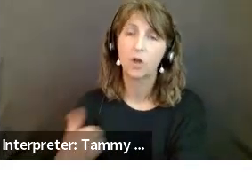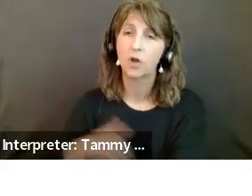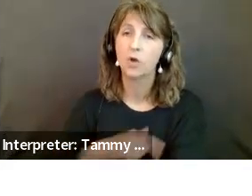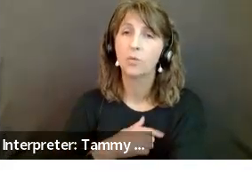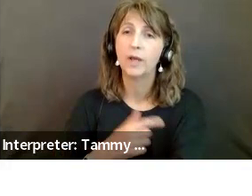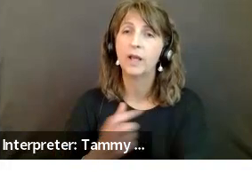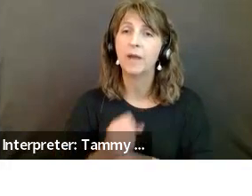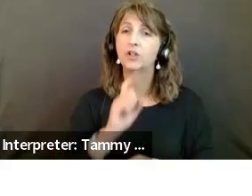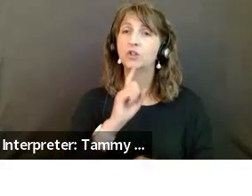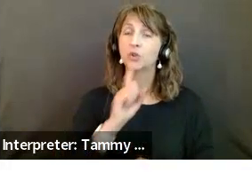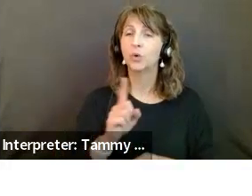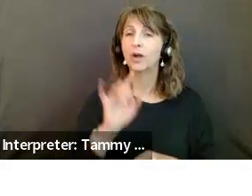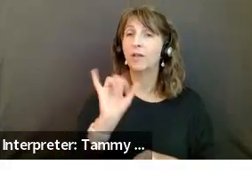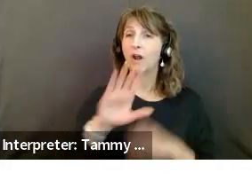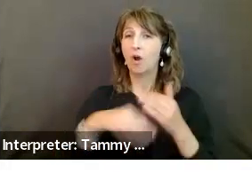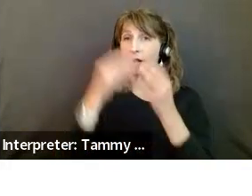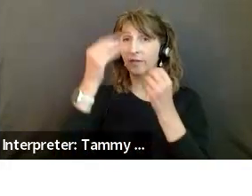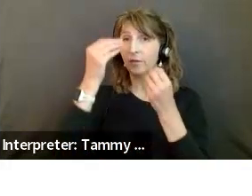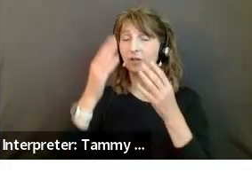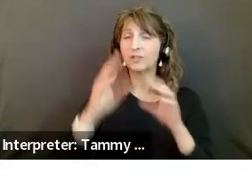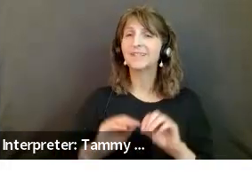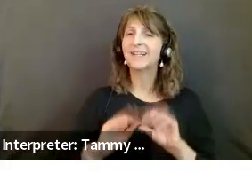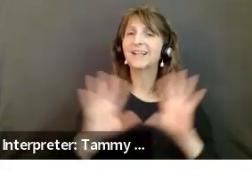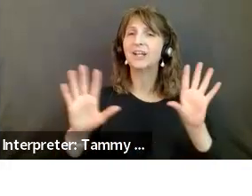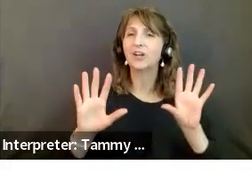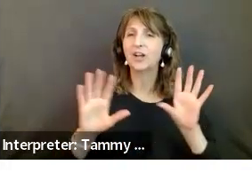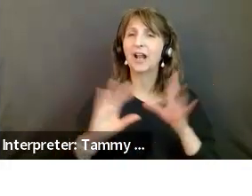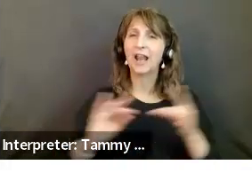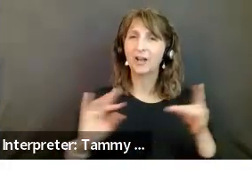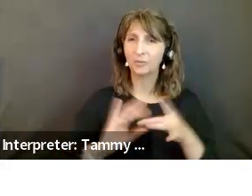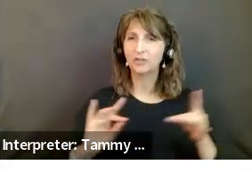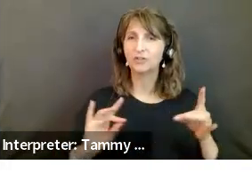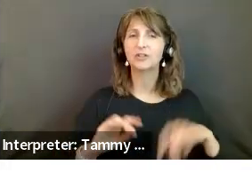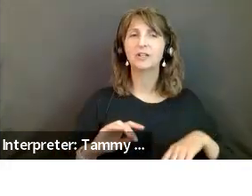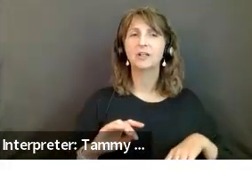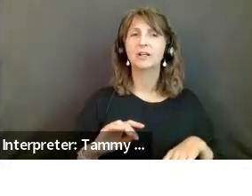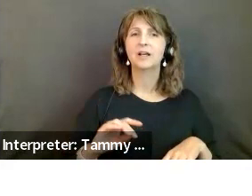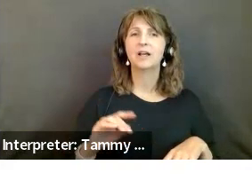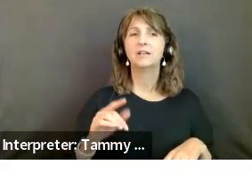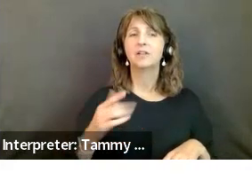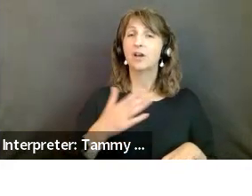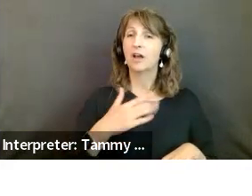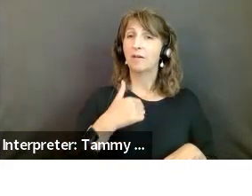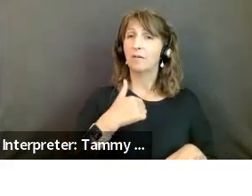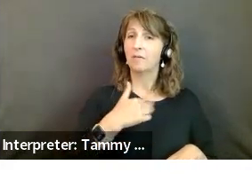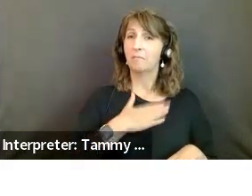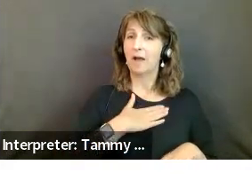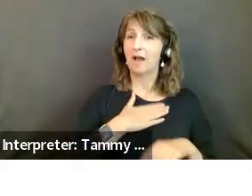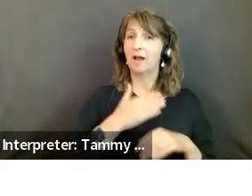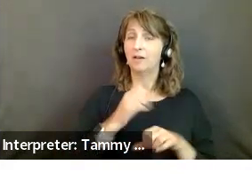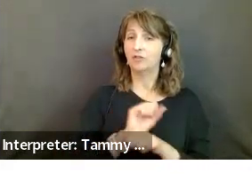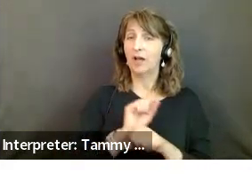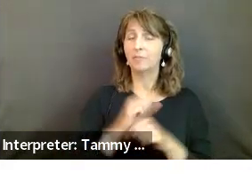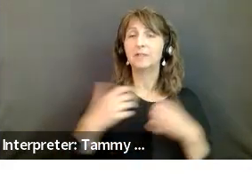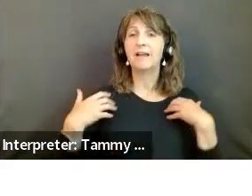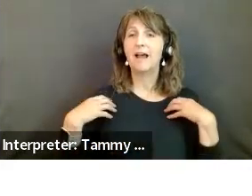My background is health literacy, which is all about making complicated health information easy to understand. So that's